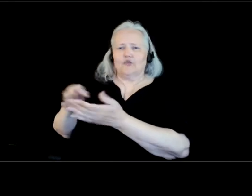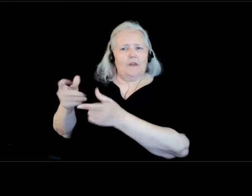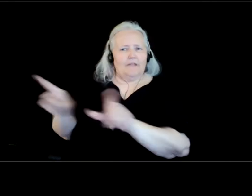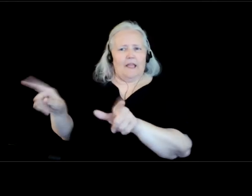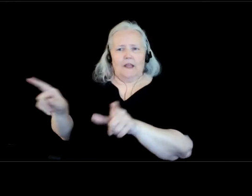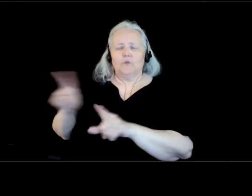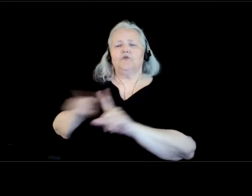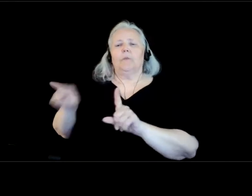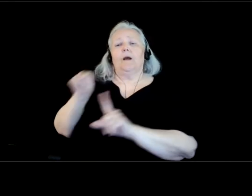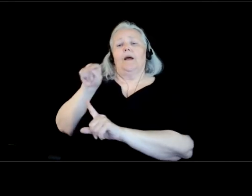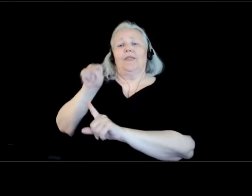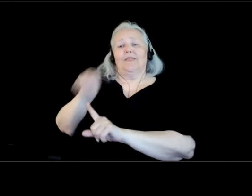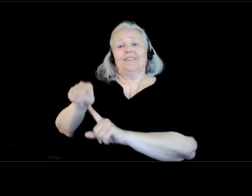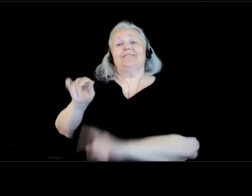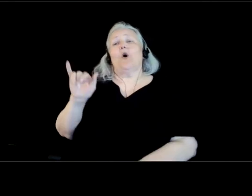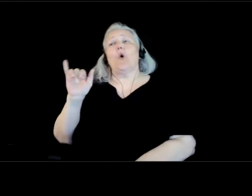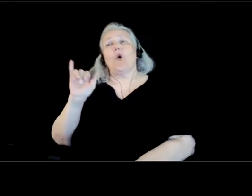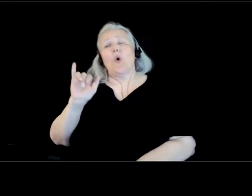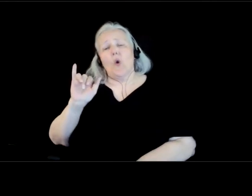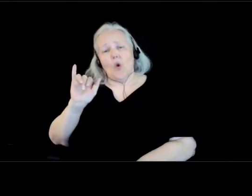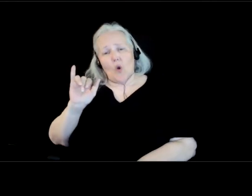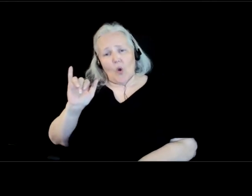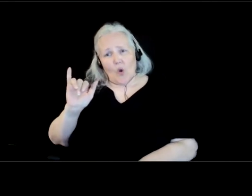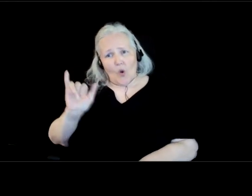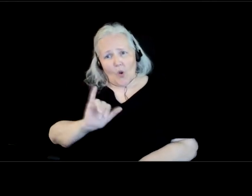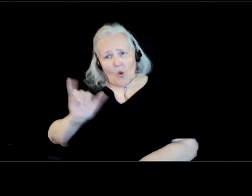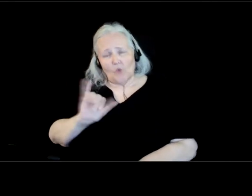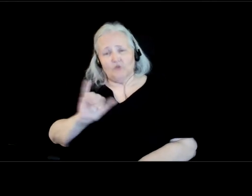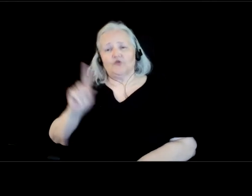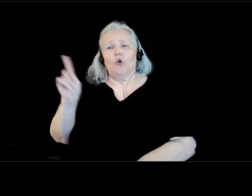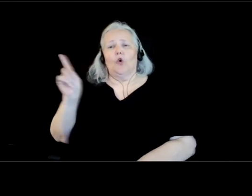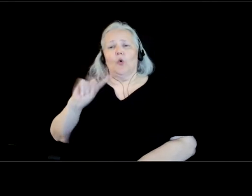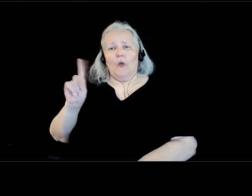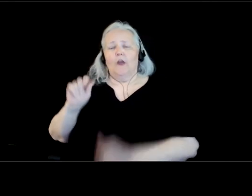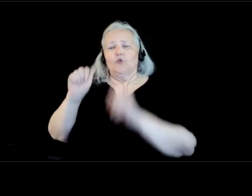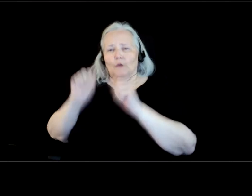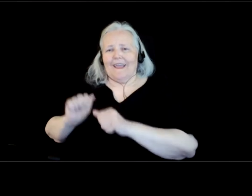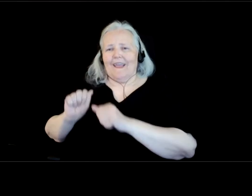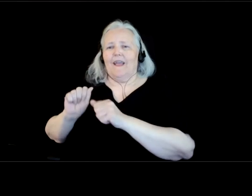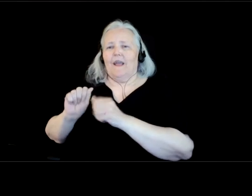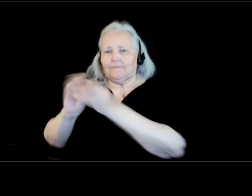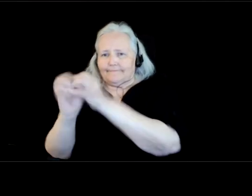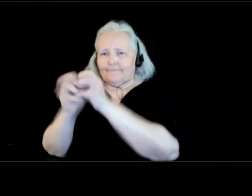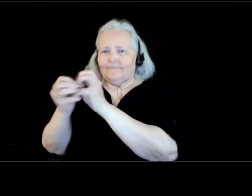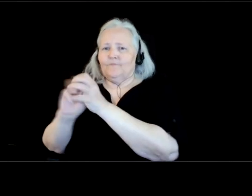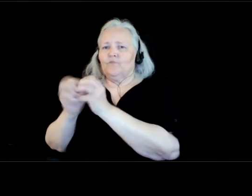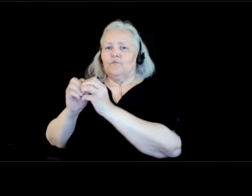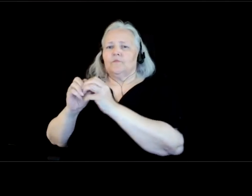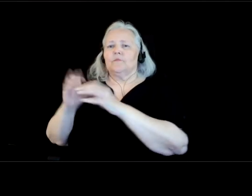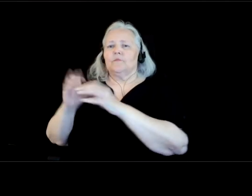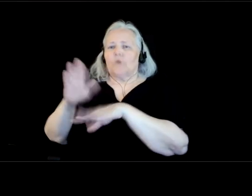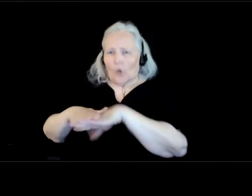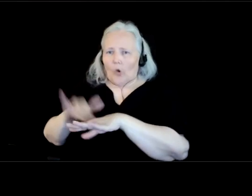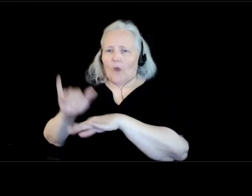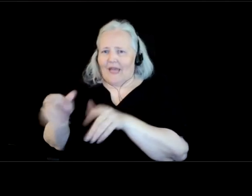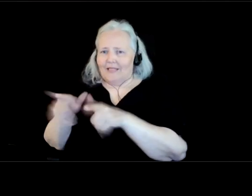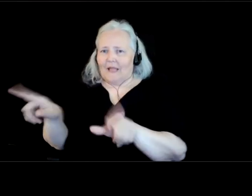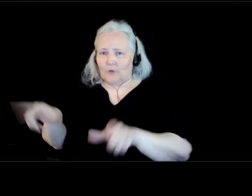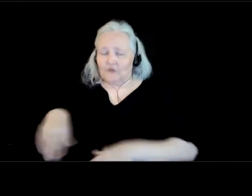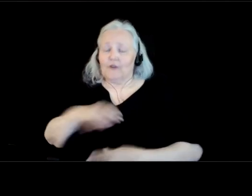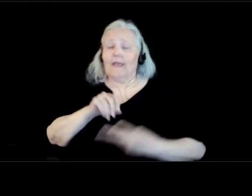venue where, work on the language is collected. And then a question from Peggy Spees, which I